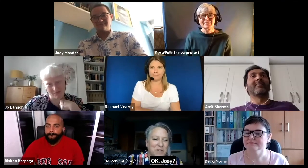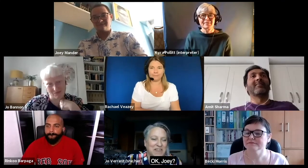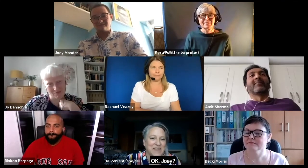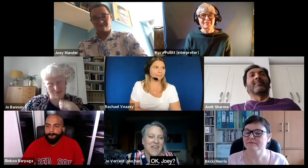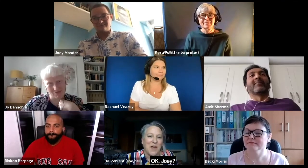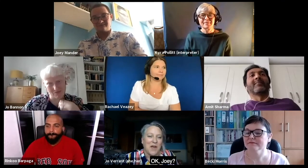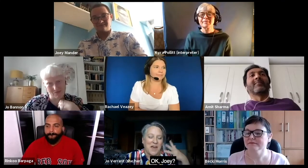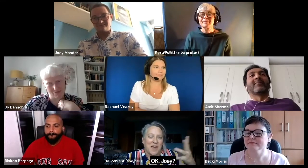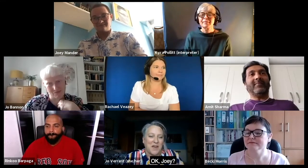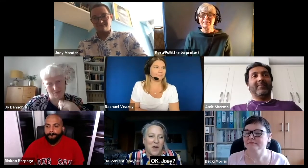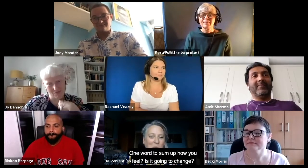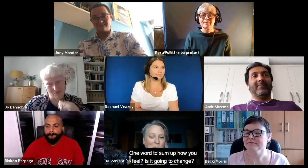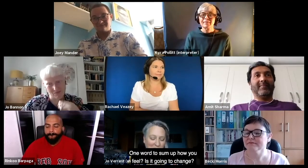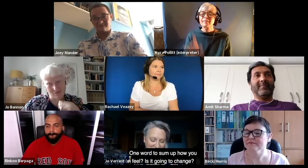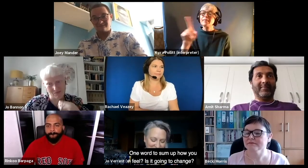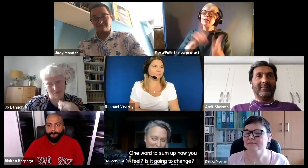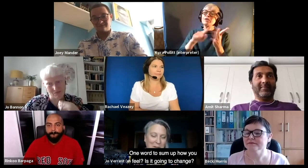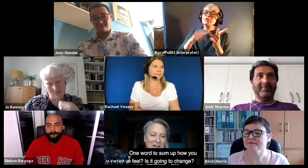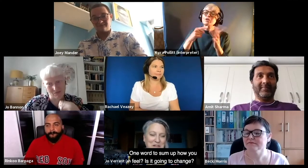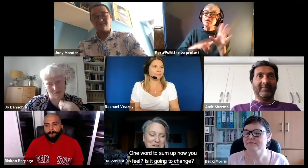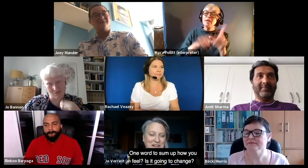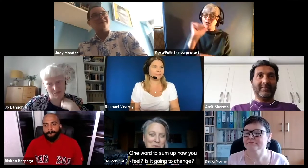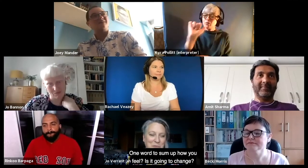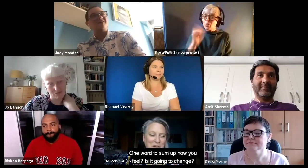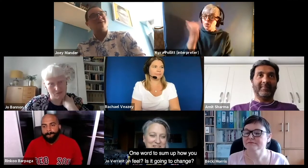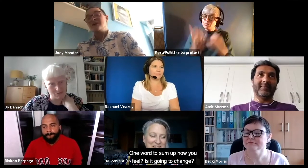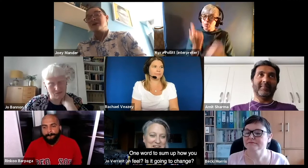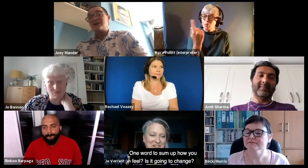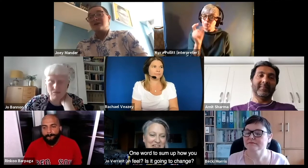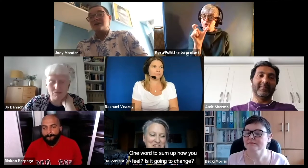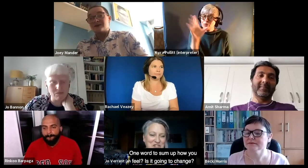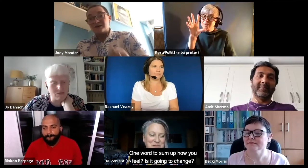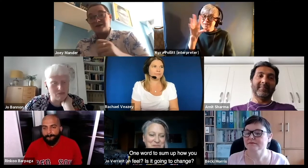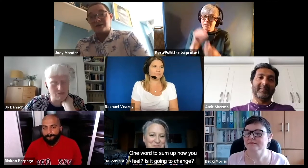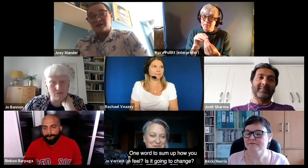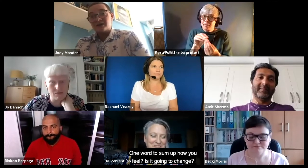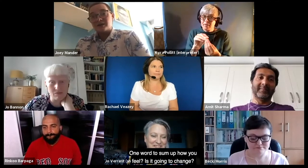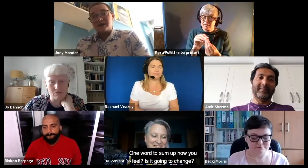Okay, Joey, one word to sum up how you feel. Is it going to change?